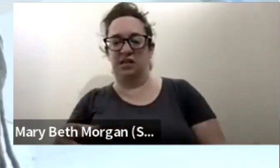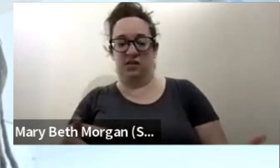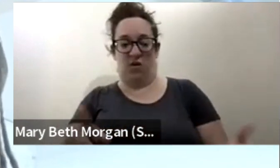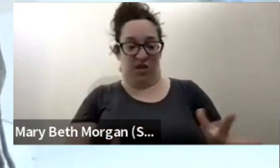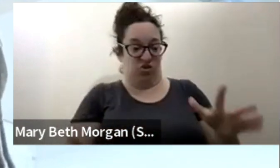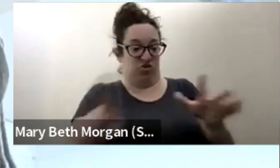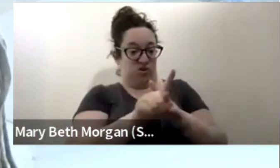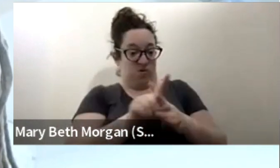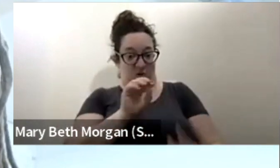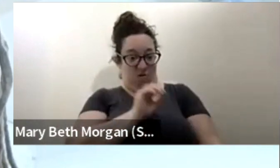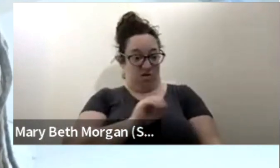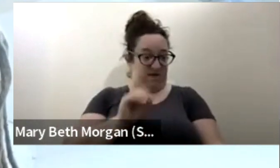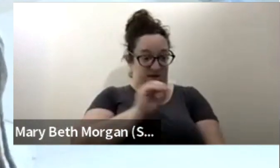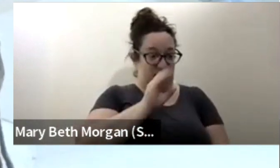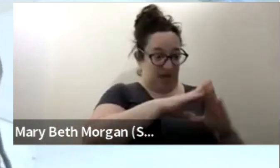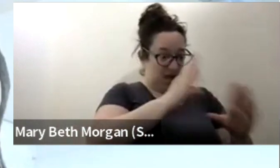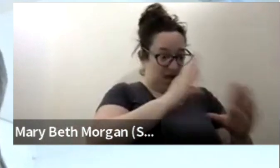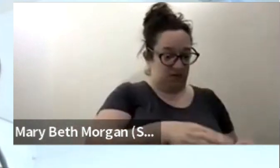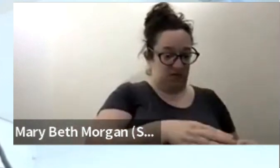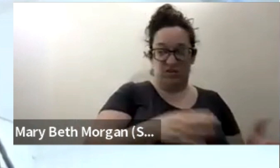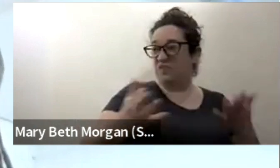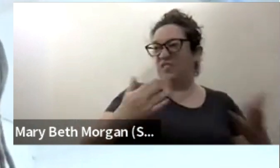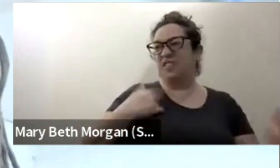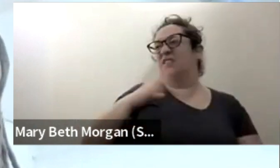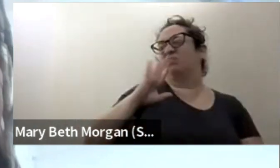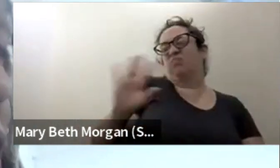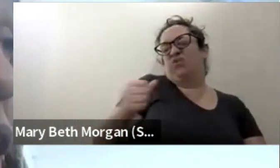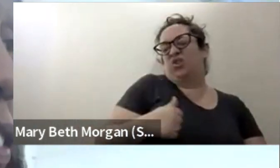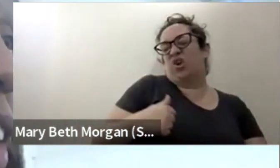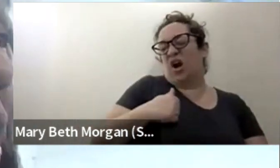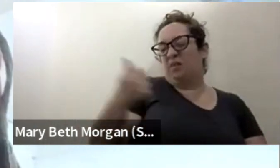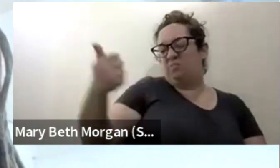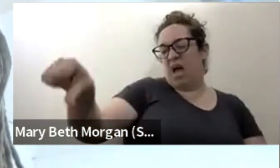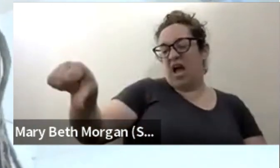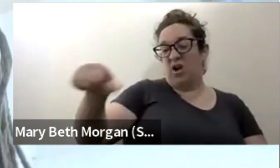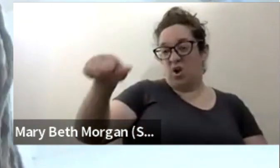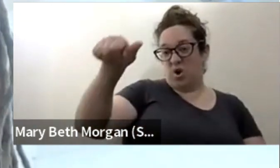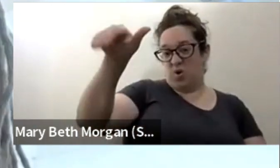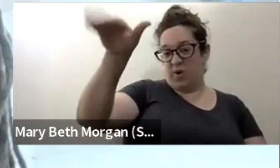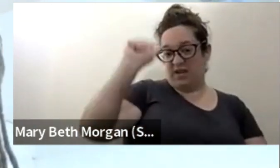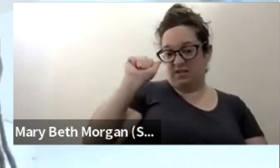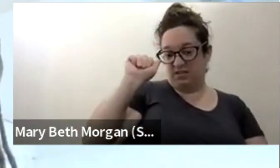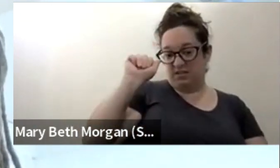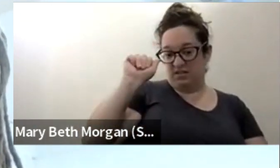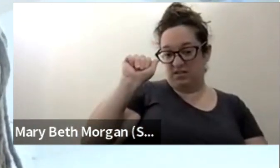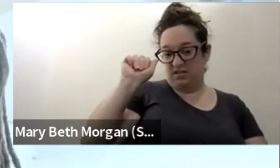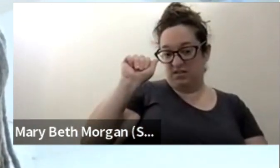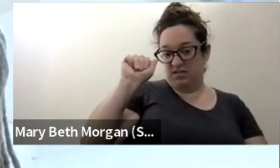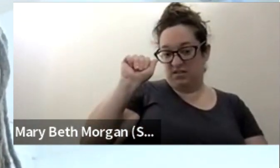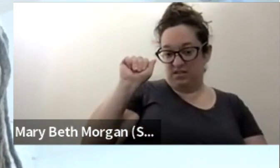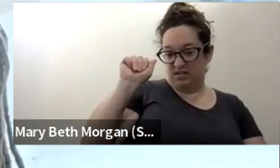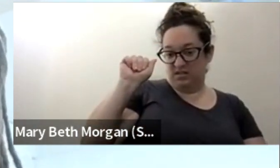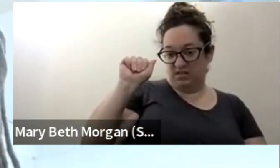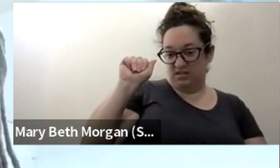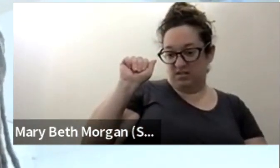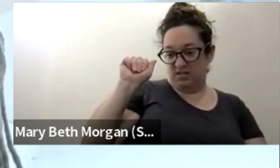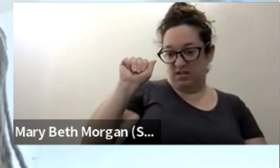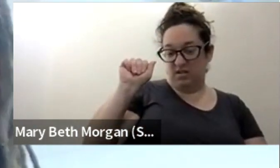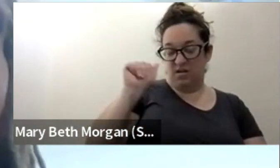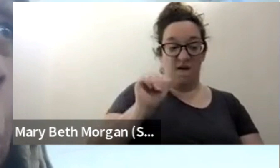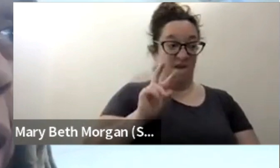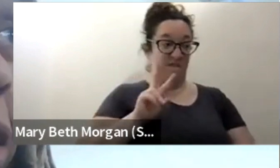she turns up at Olivia's house. Olivia and her servants say, we're not seeing anybody, go